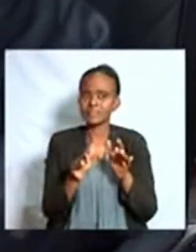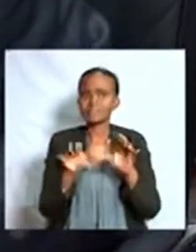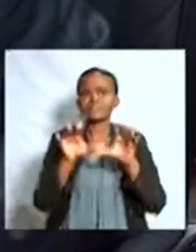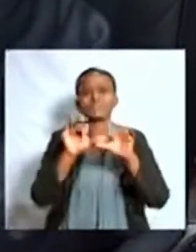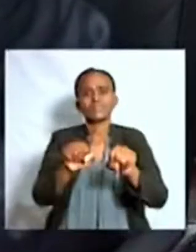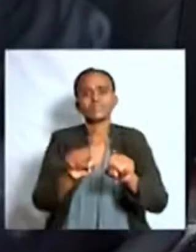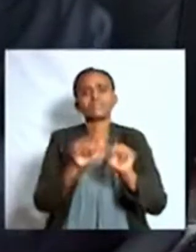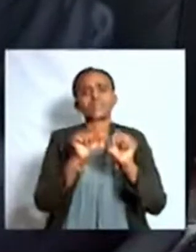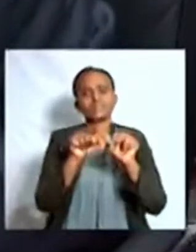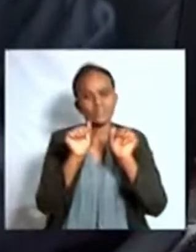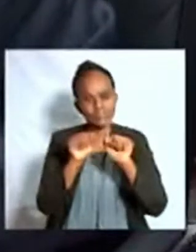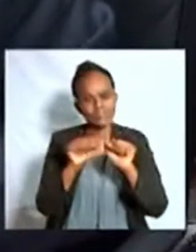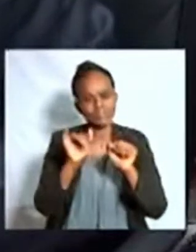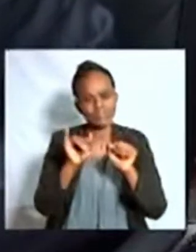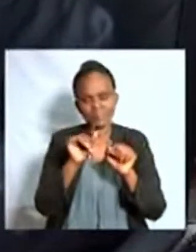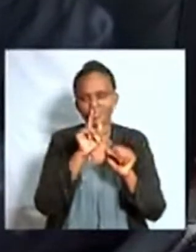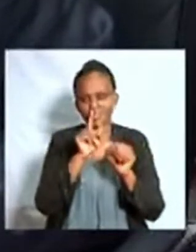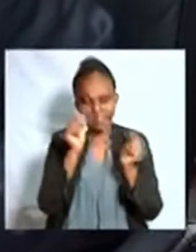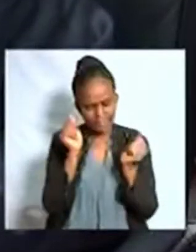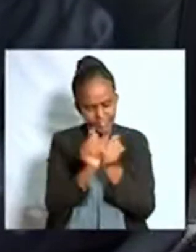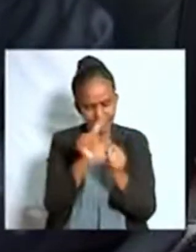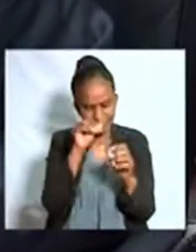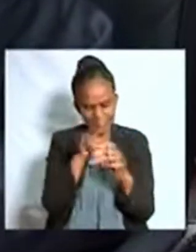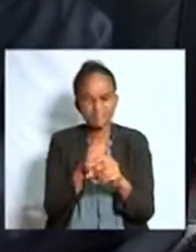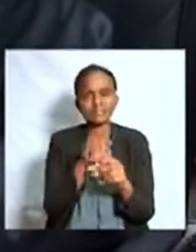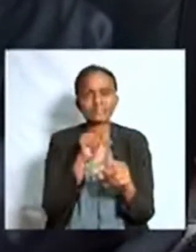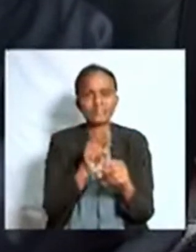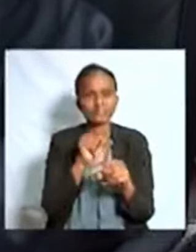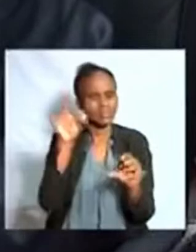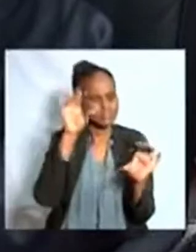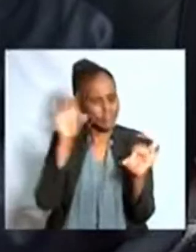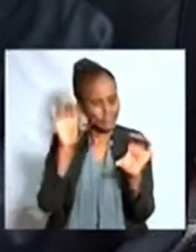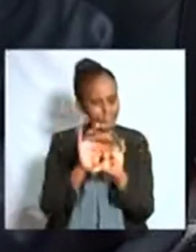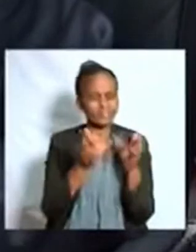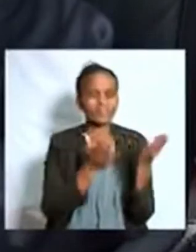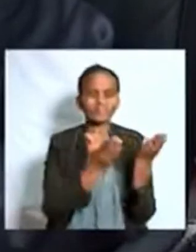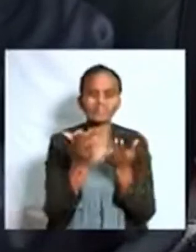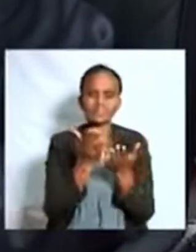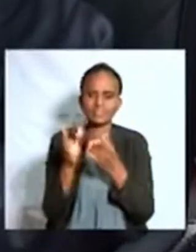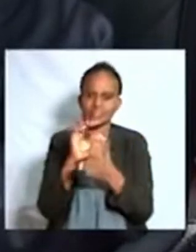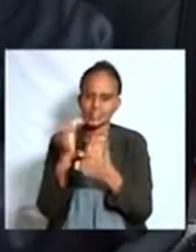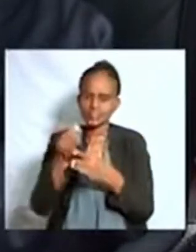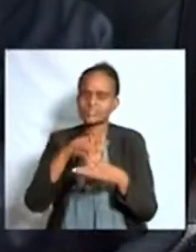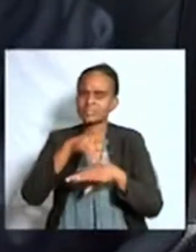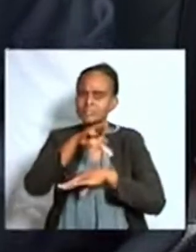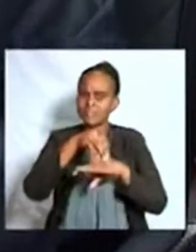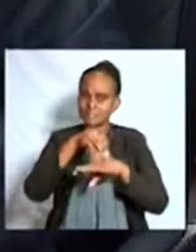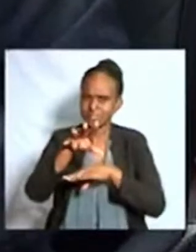confirms it, that it is within the conditions of service or guidelines.